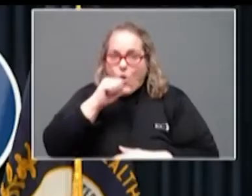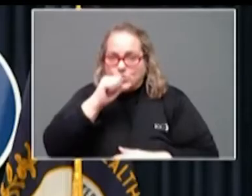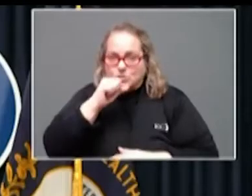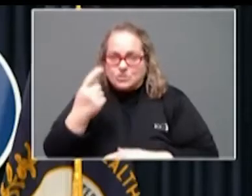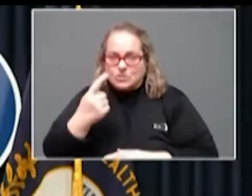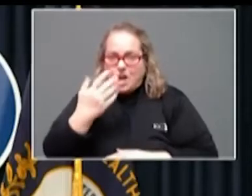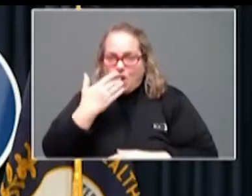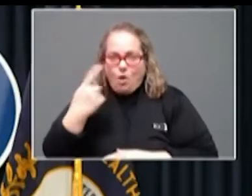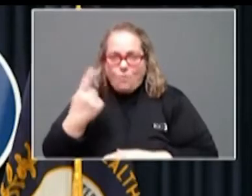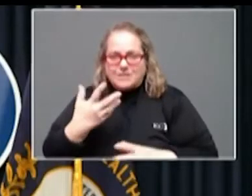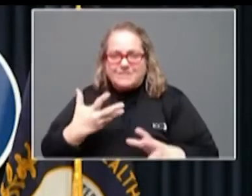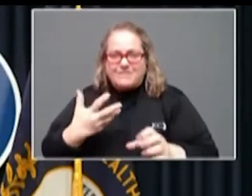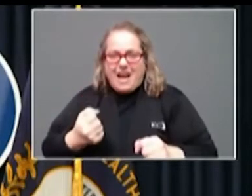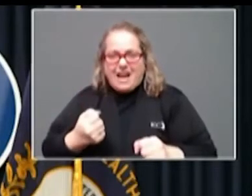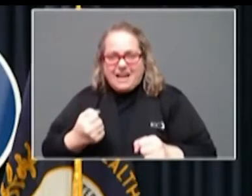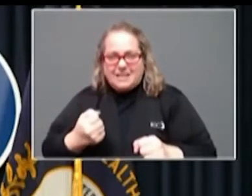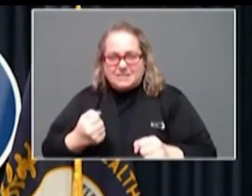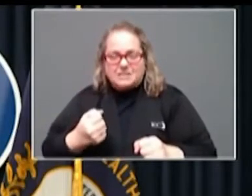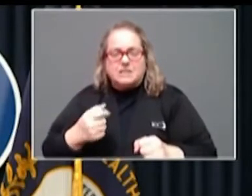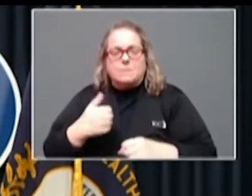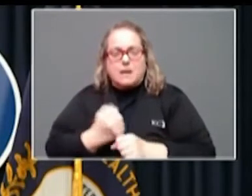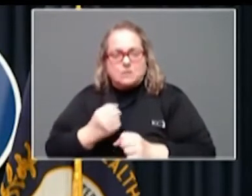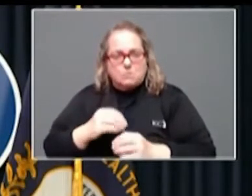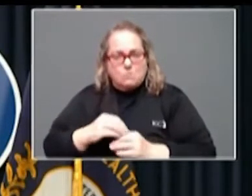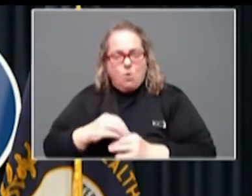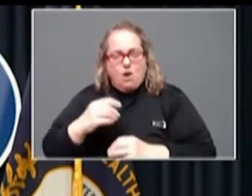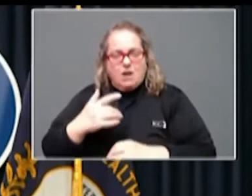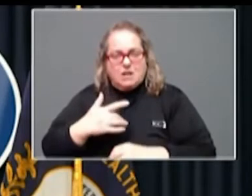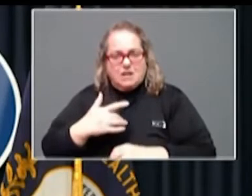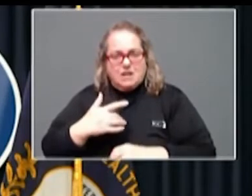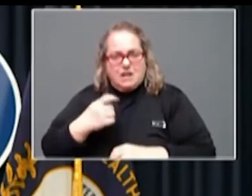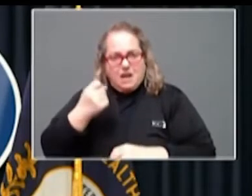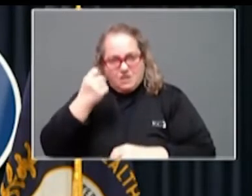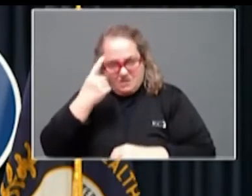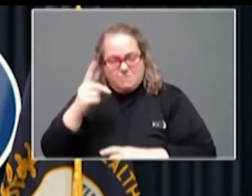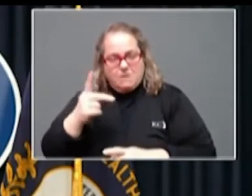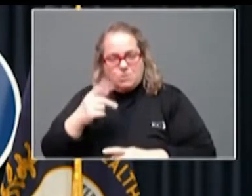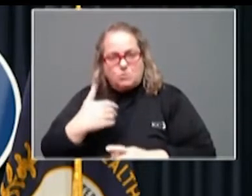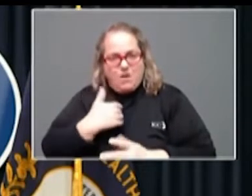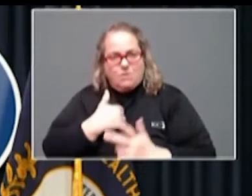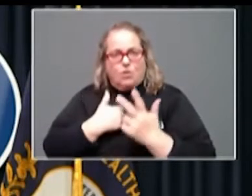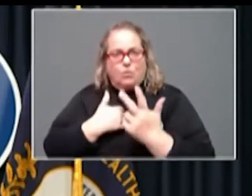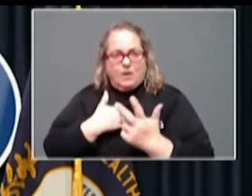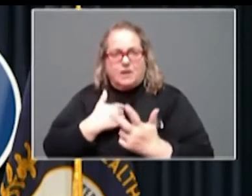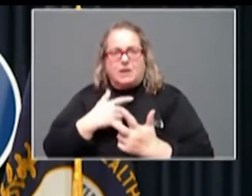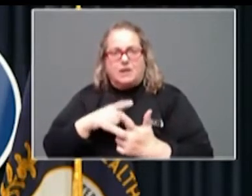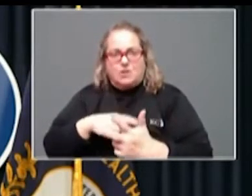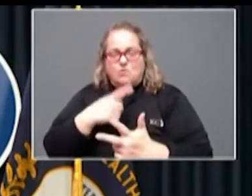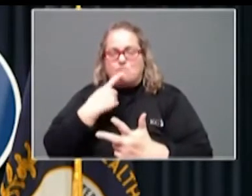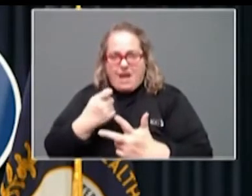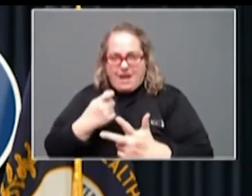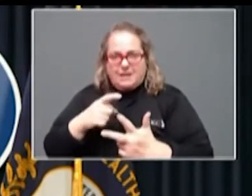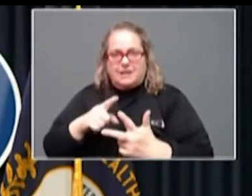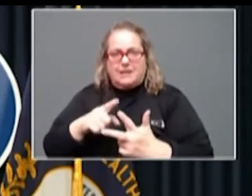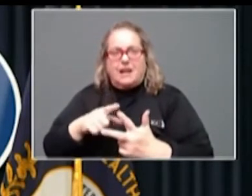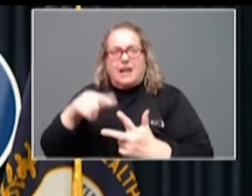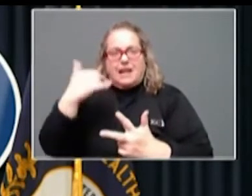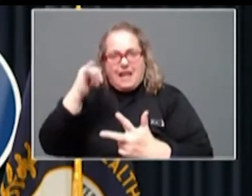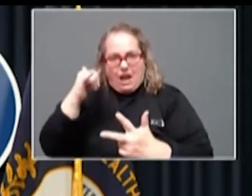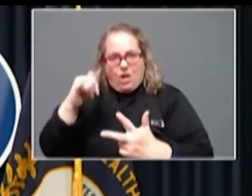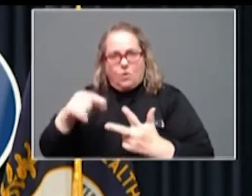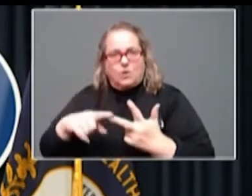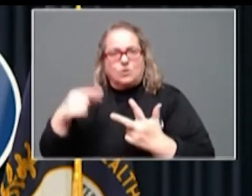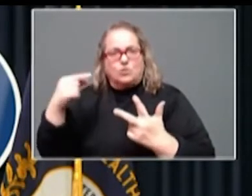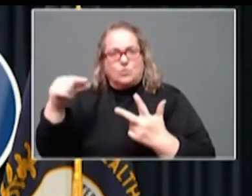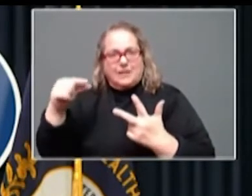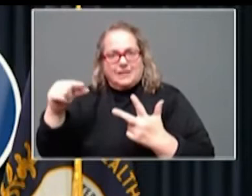It probably makes more sense and will be easier for people just to have the stoplight, the red, the yellow, and the